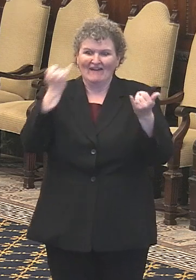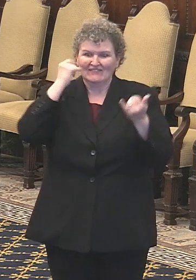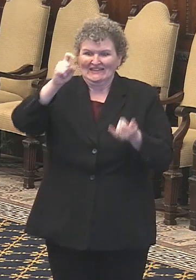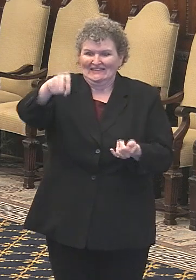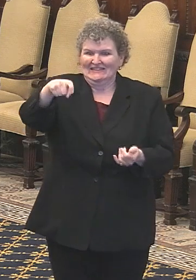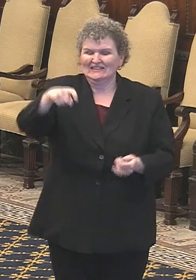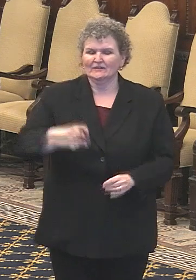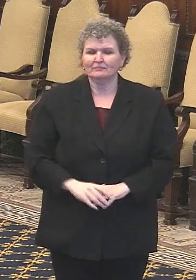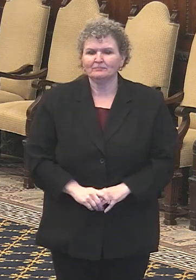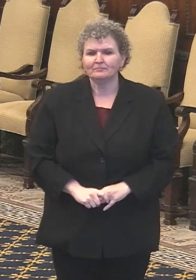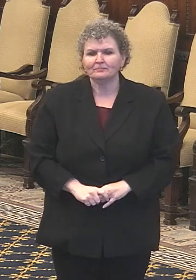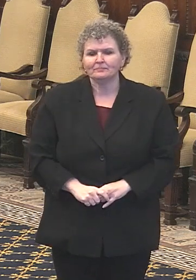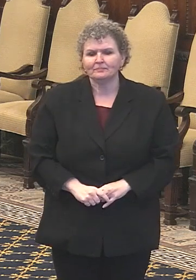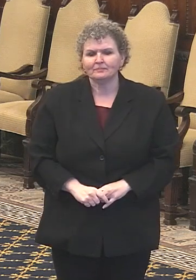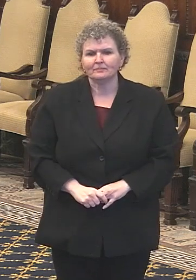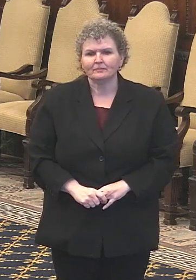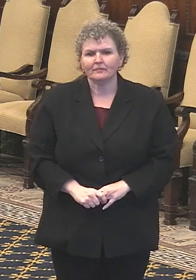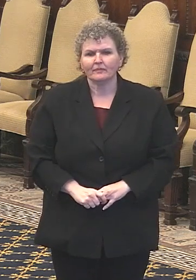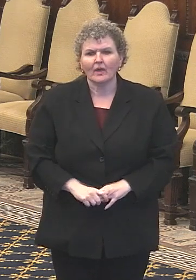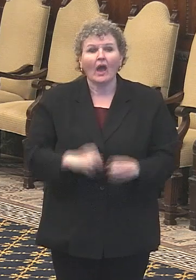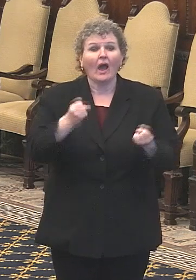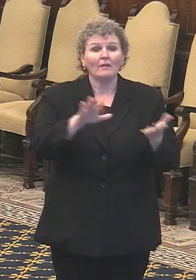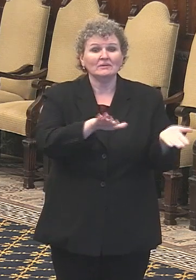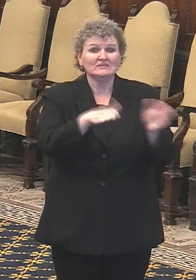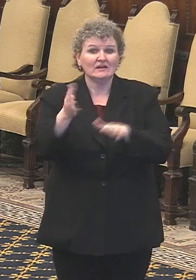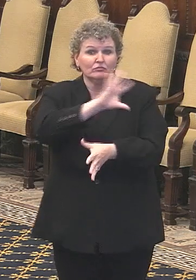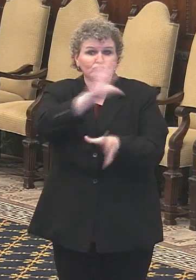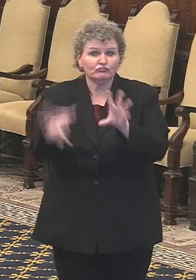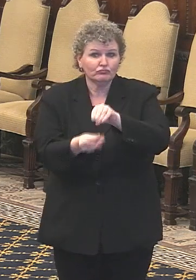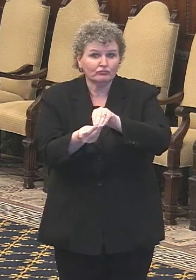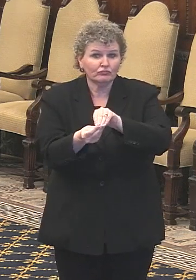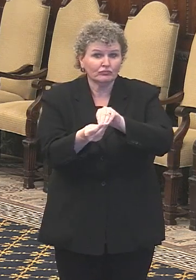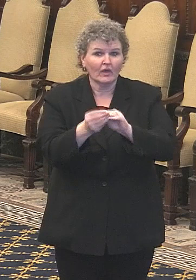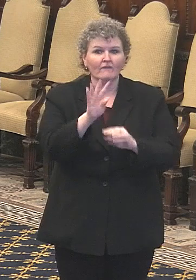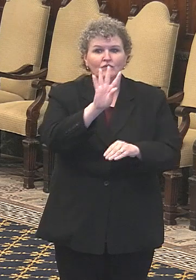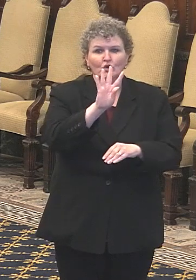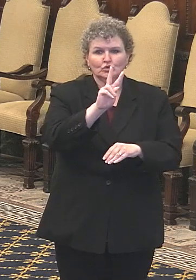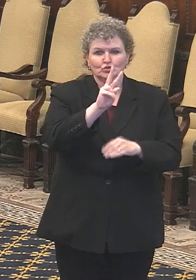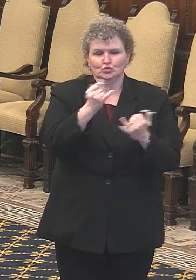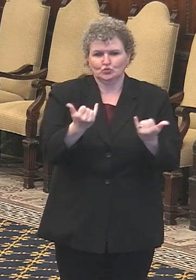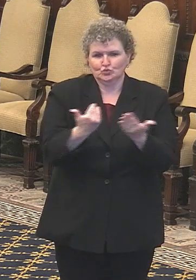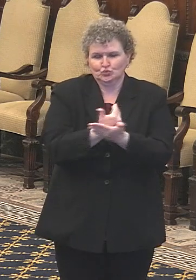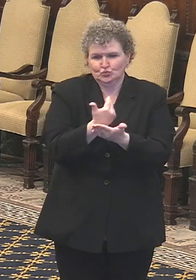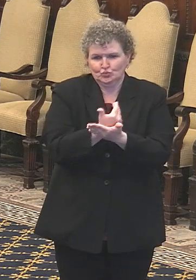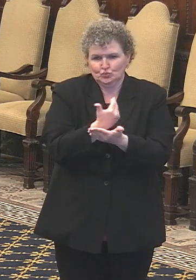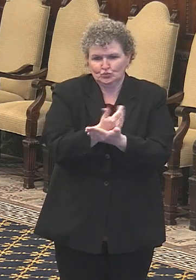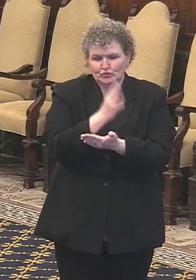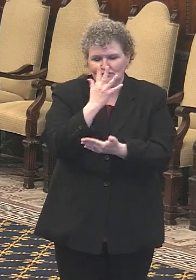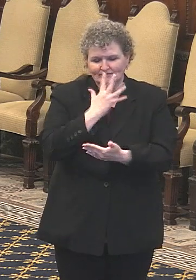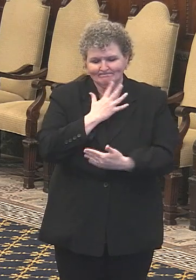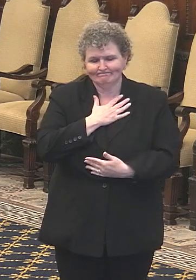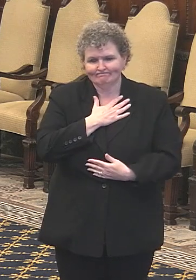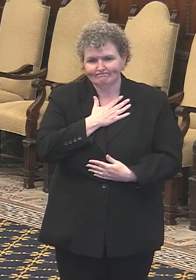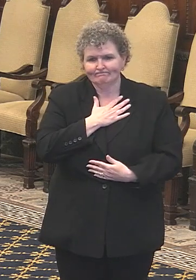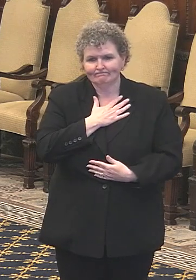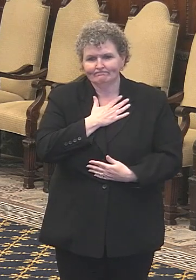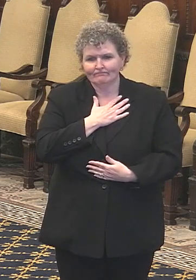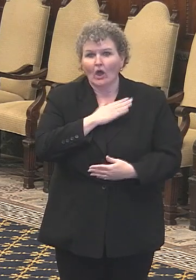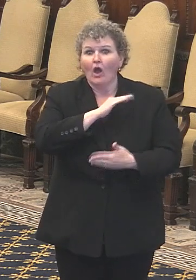News on the number of people who have died from the coronavirus infection. We have 42 new deaths to report today. I'm very sad to say. That brings us to a total